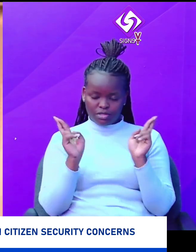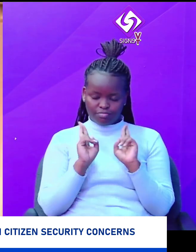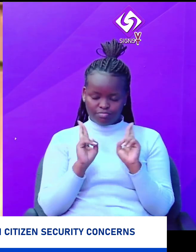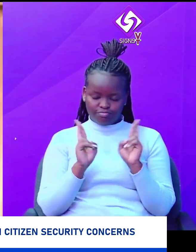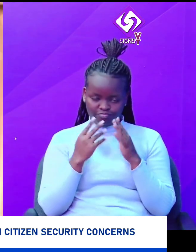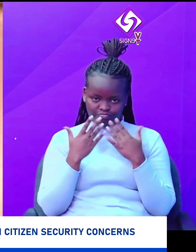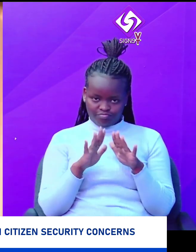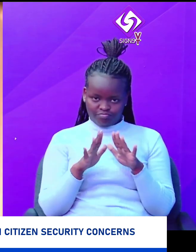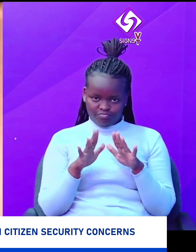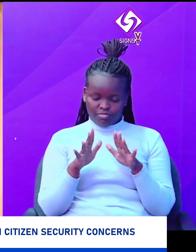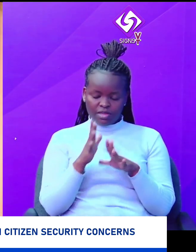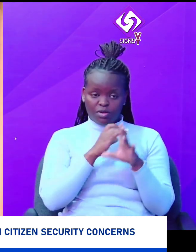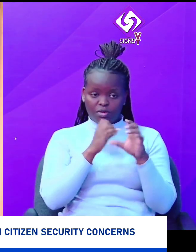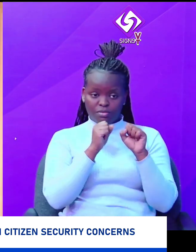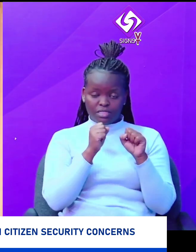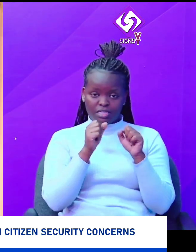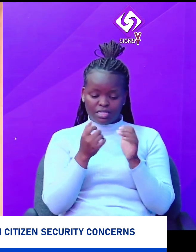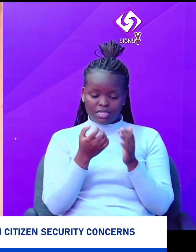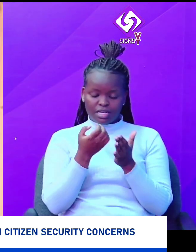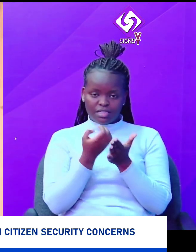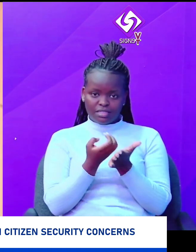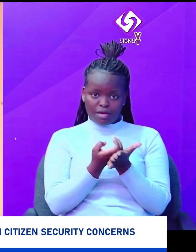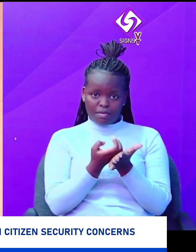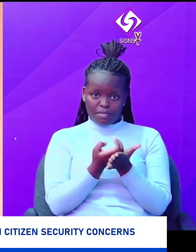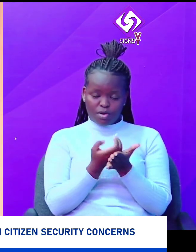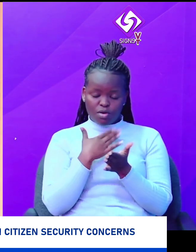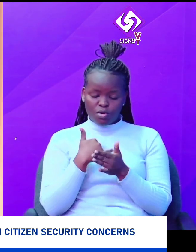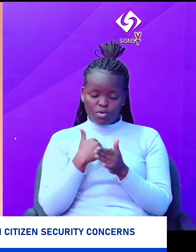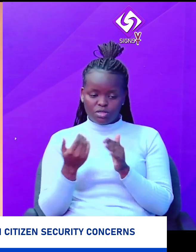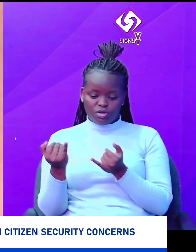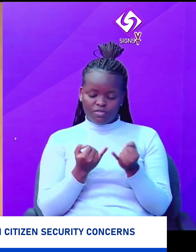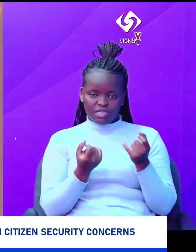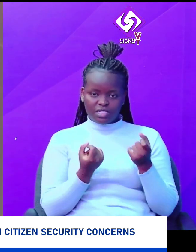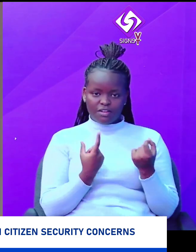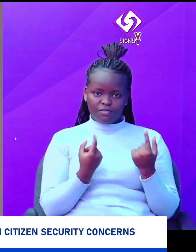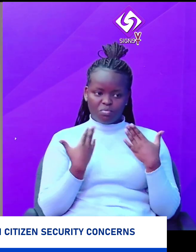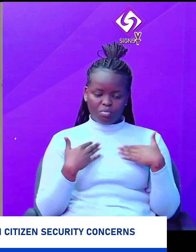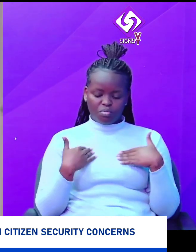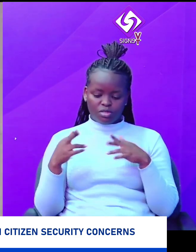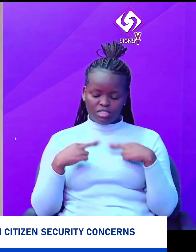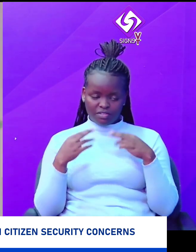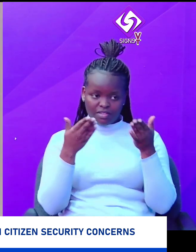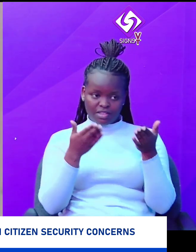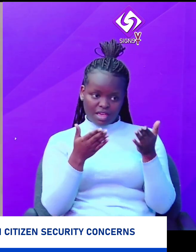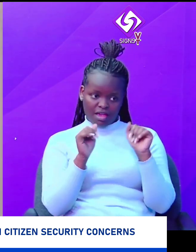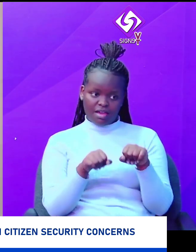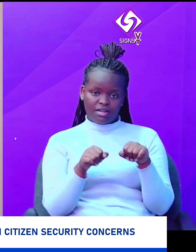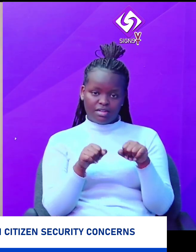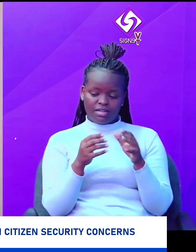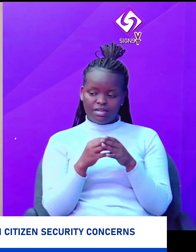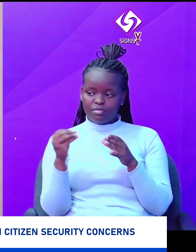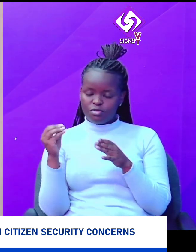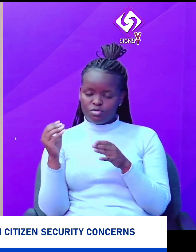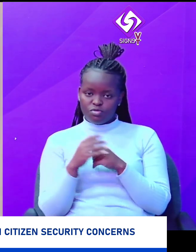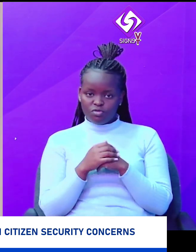Your Excellency, just as a sample, allow me to also invite a few who are going to receive while you're still there so we can remove the buzzer. And I'll